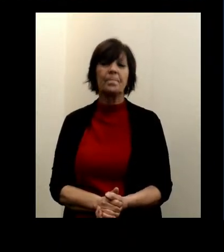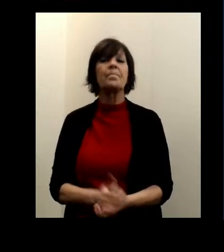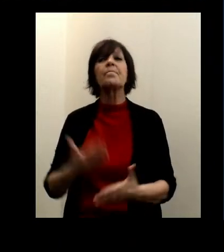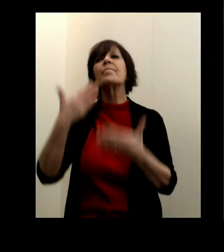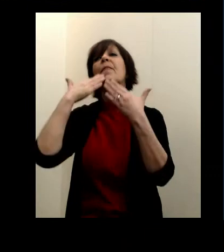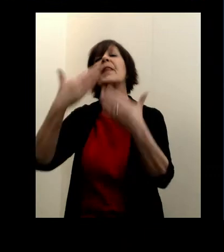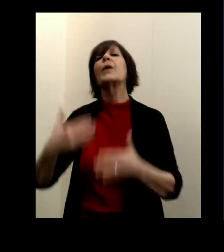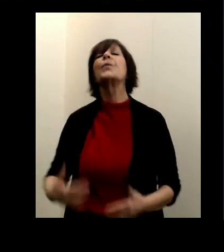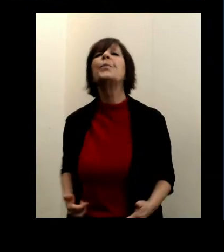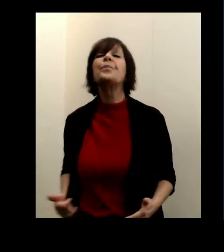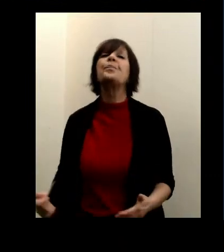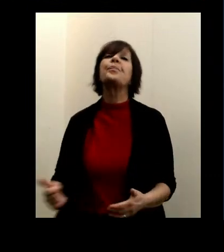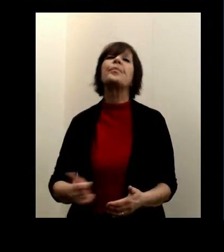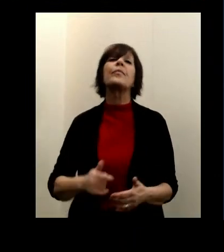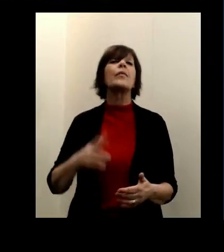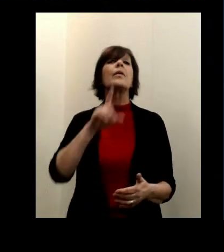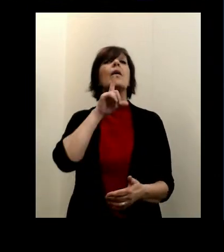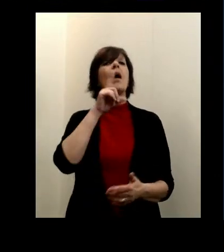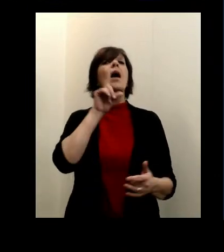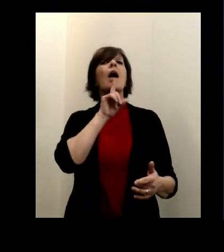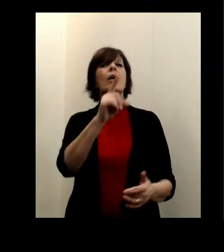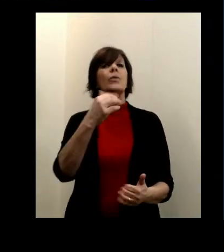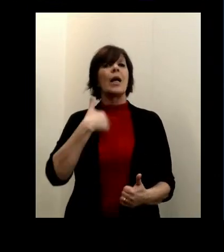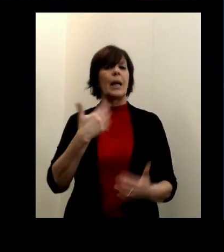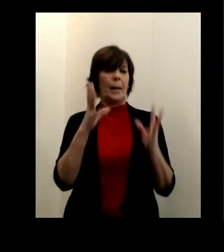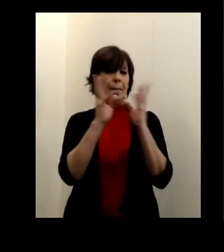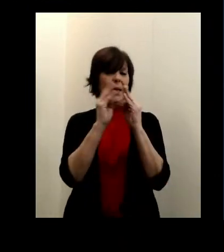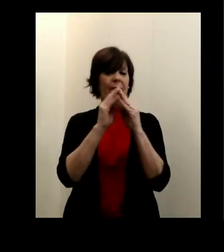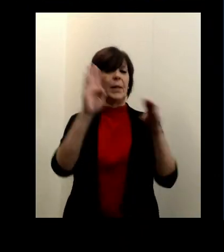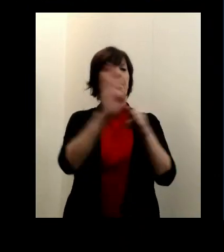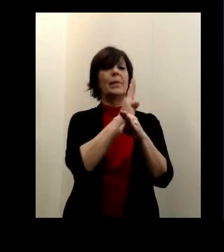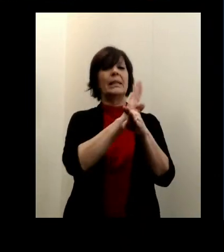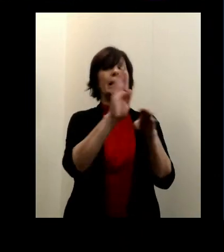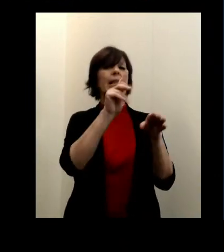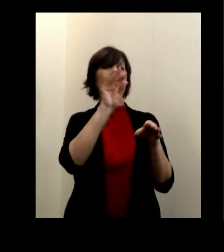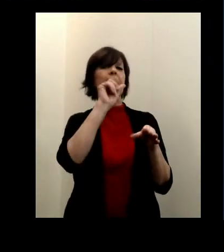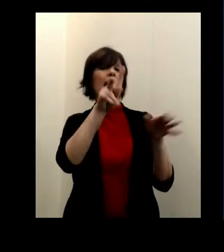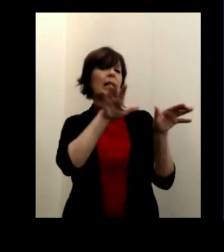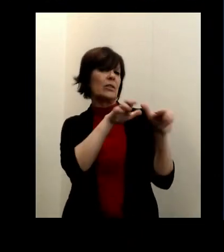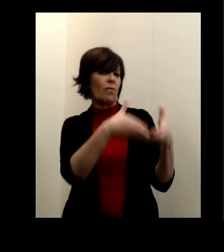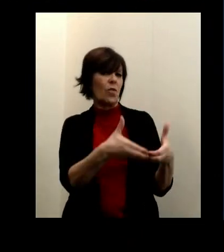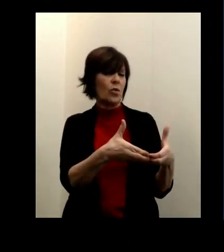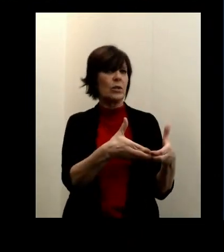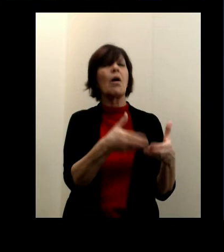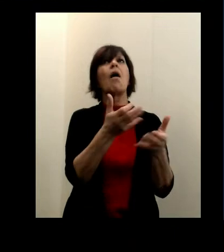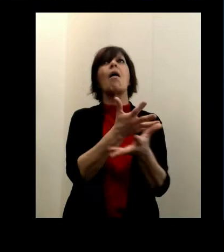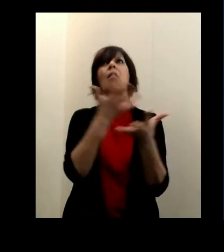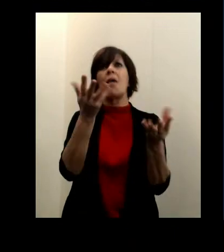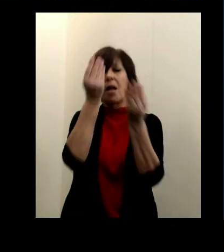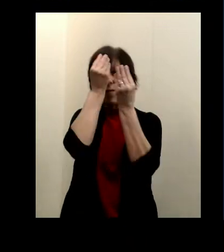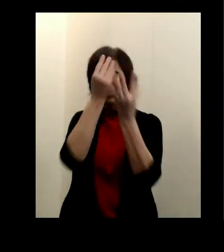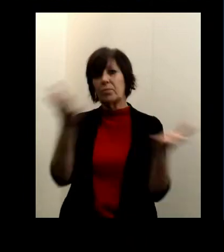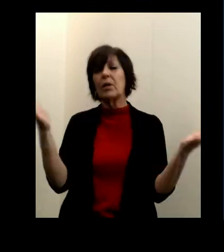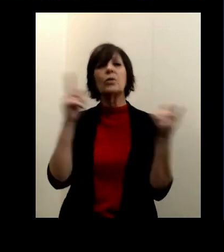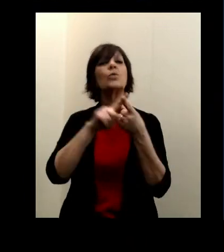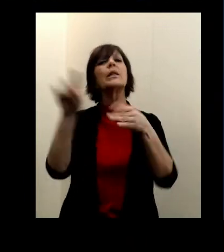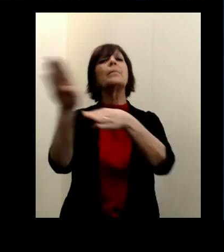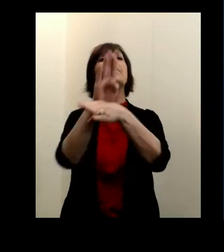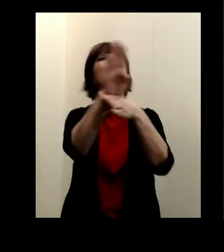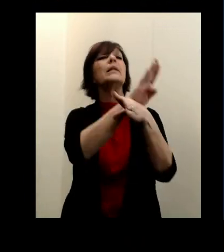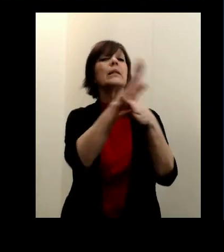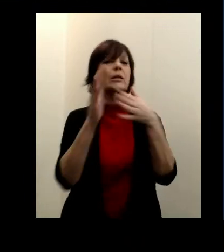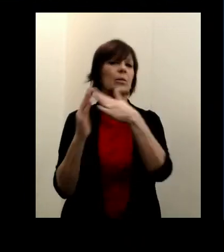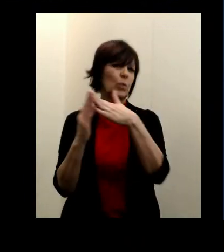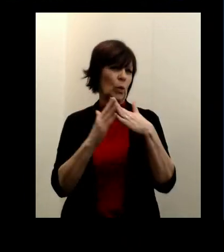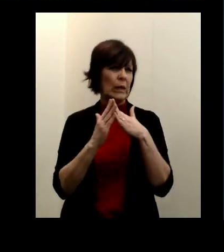Thank you, Doctor. Actually, we had a meeting of our business task force earlier today, virtually. A lot of information was shared with the local business community, including the